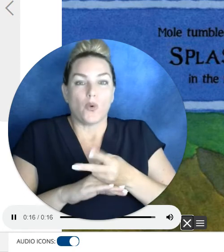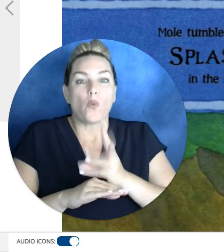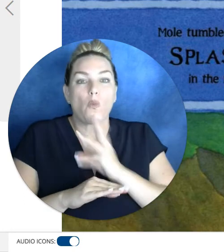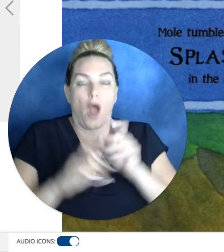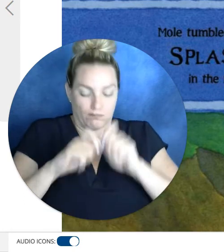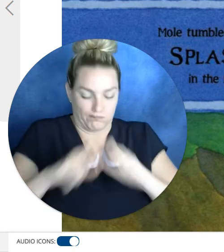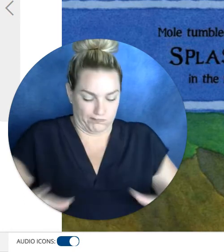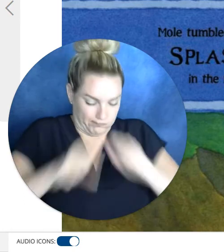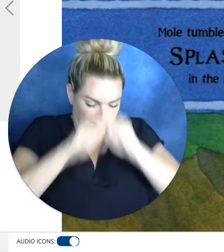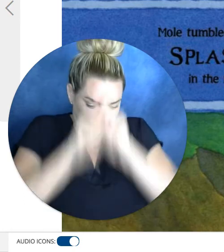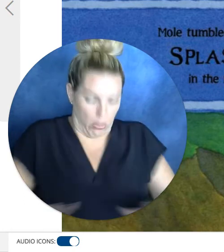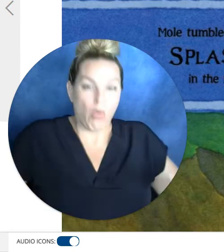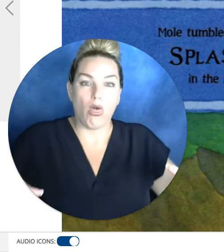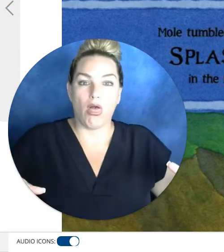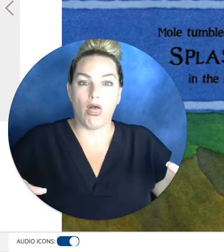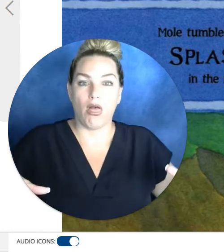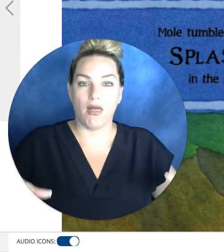puddle.